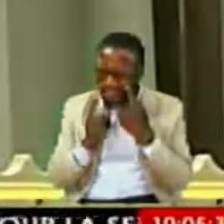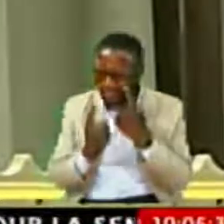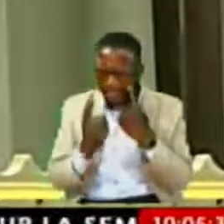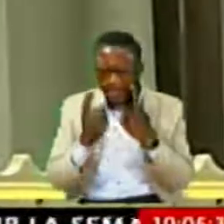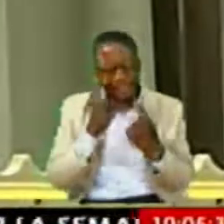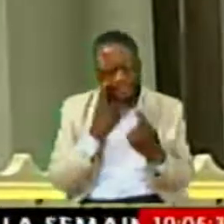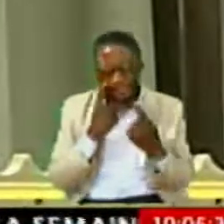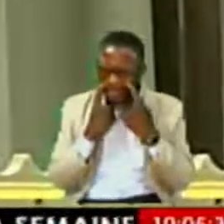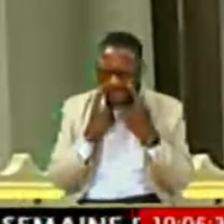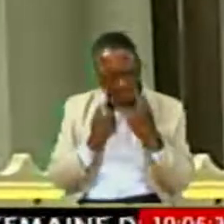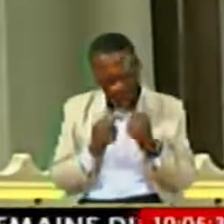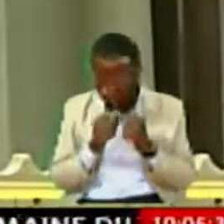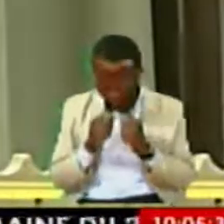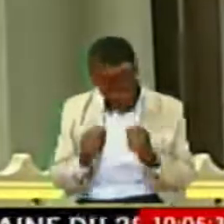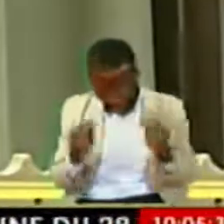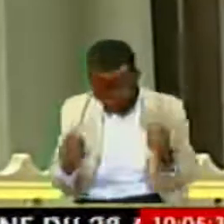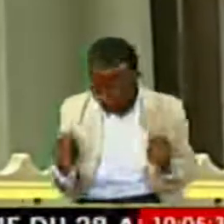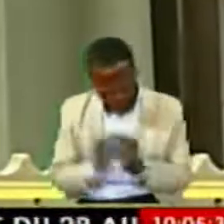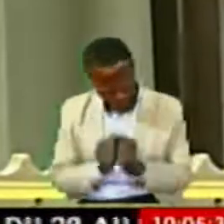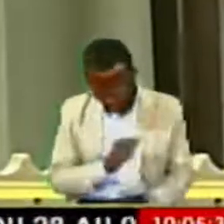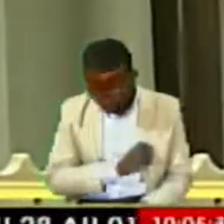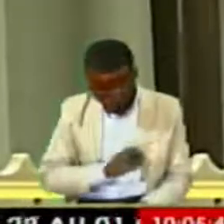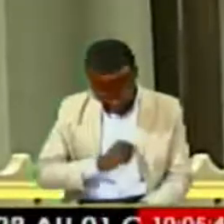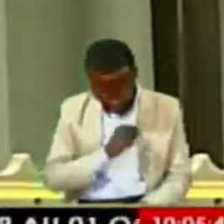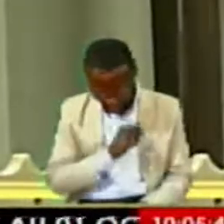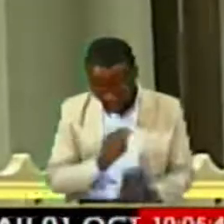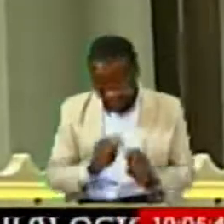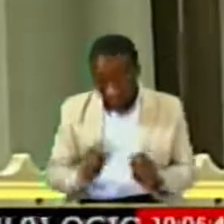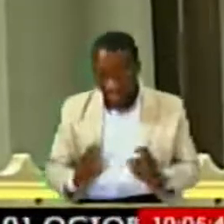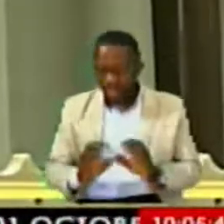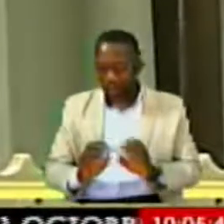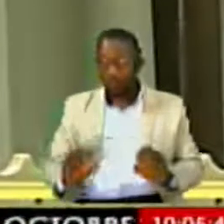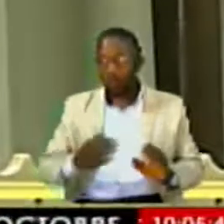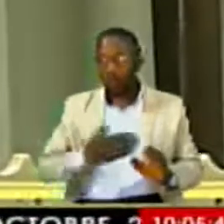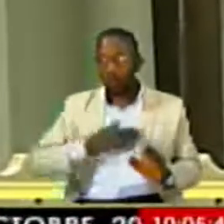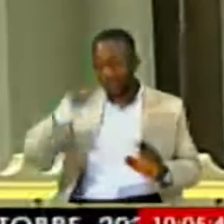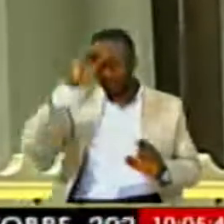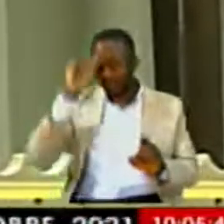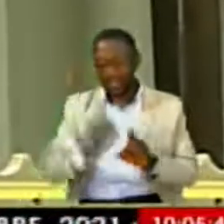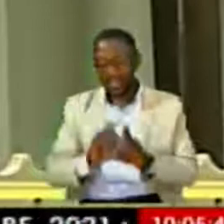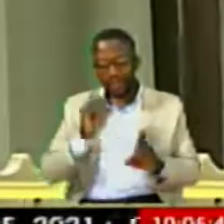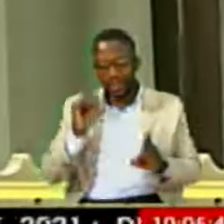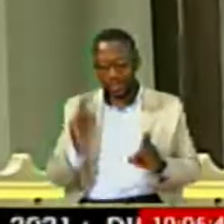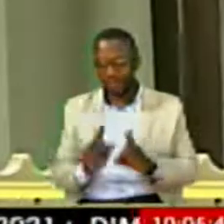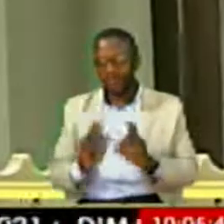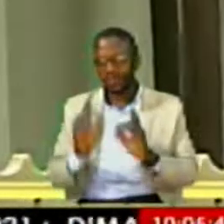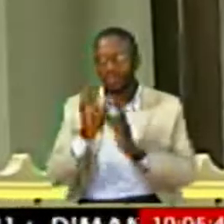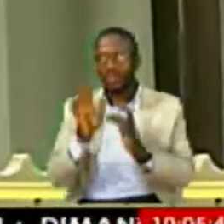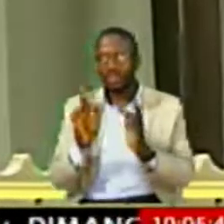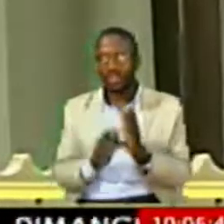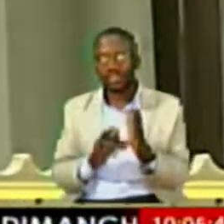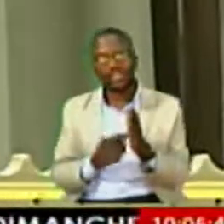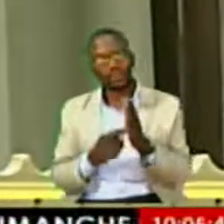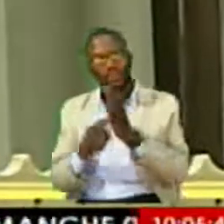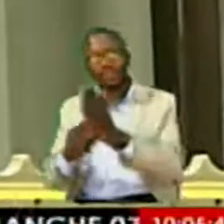bitterly. Oh, my brother and my sister. Jesus told Peter,